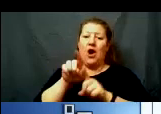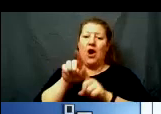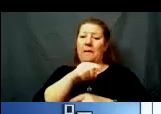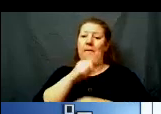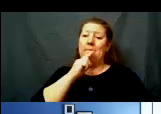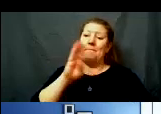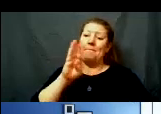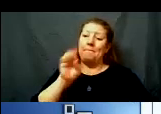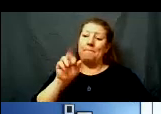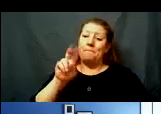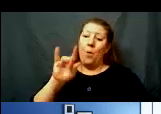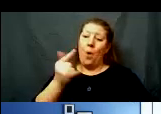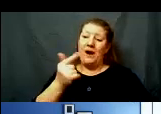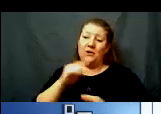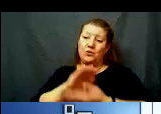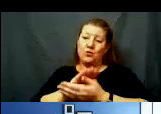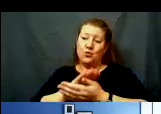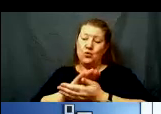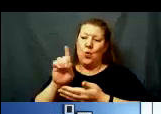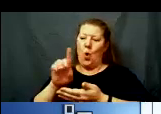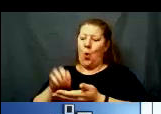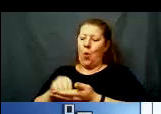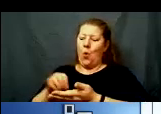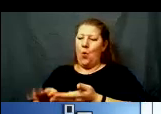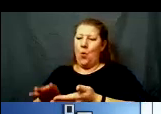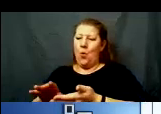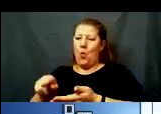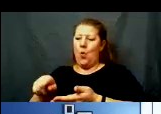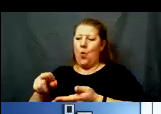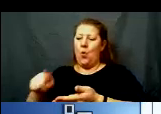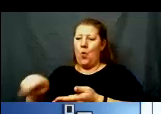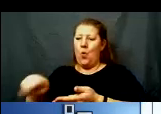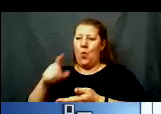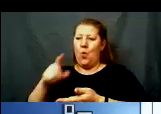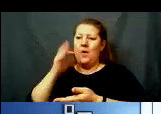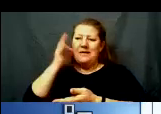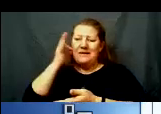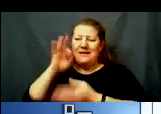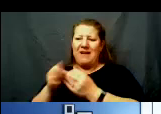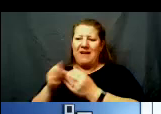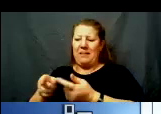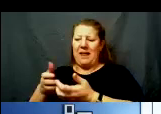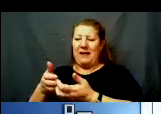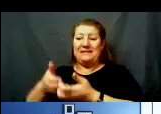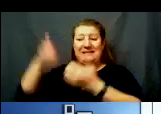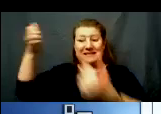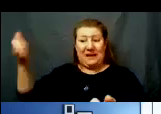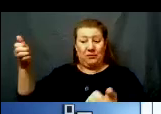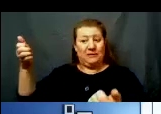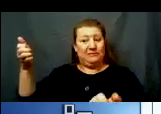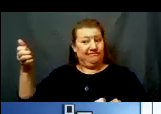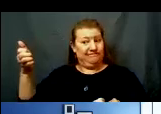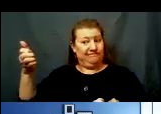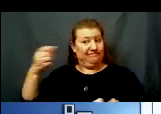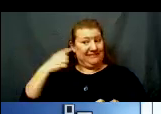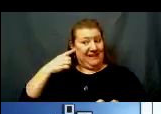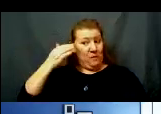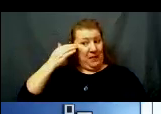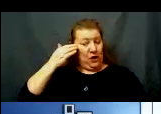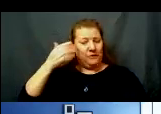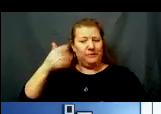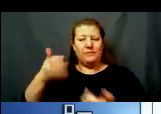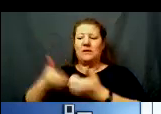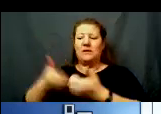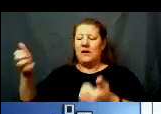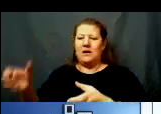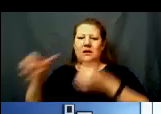children from indigenous communities were ripped away from their families, family separation, that sounds familiar, and were brought here for